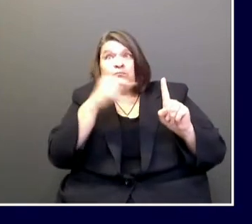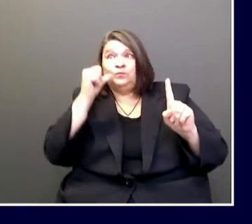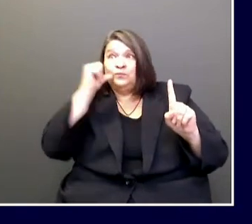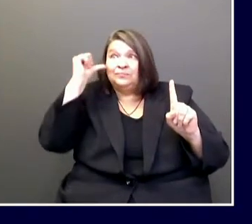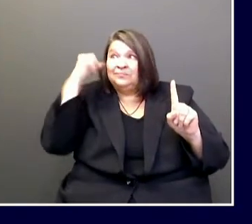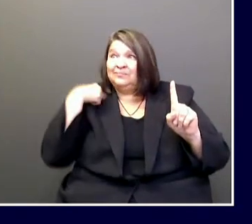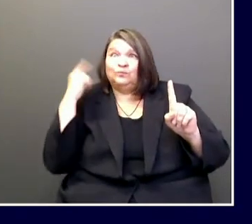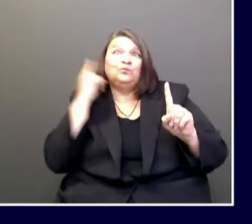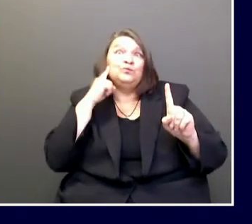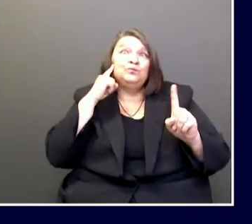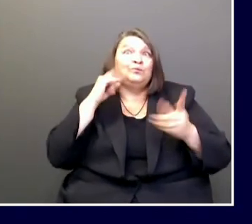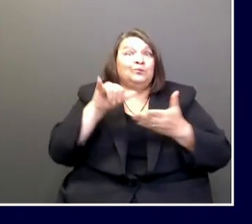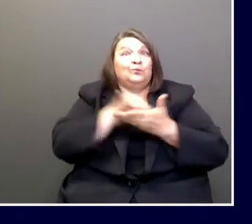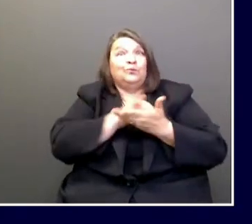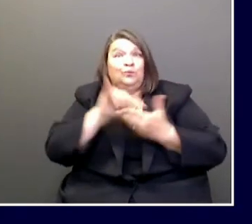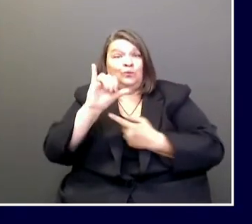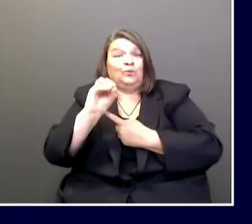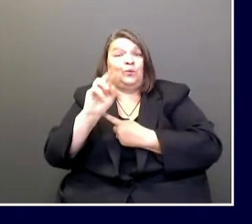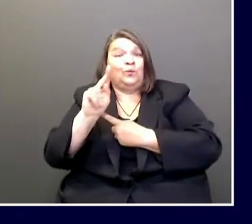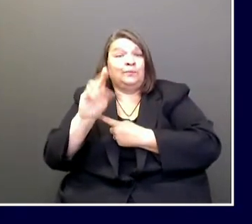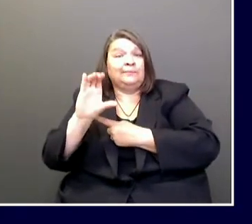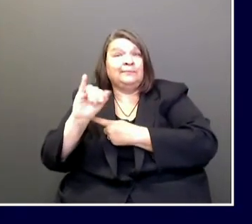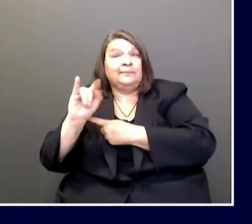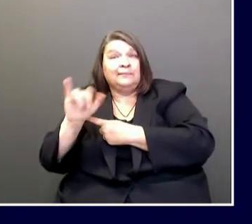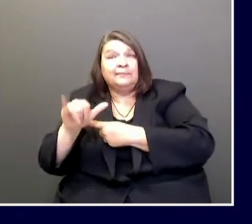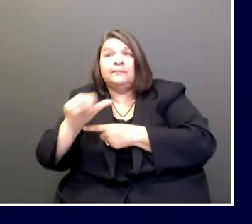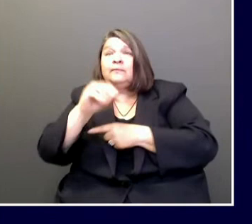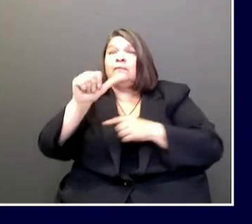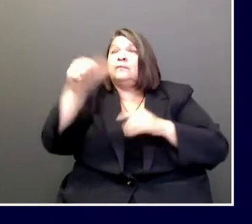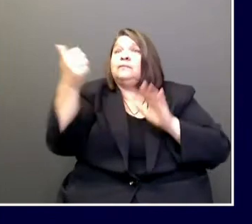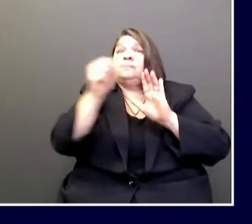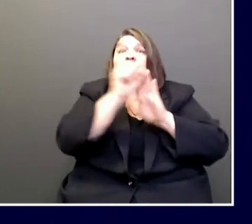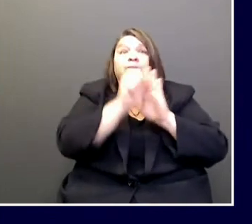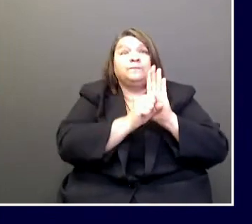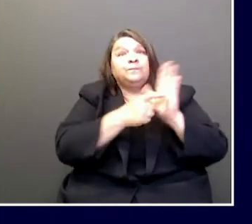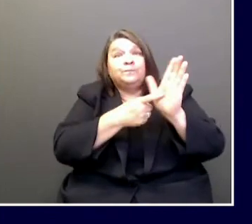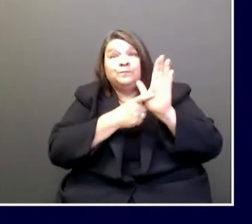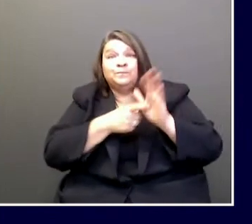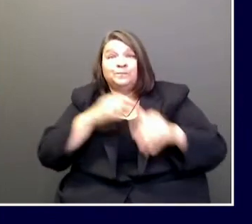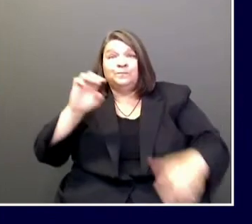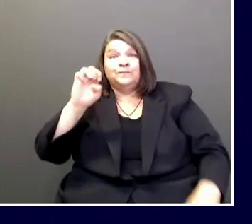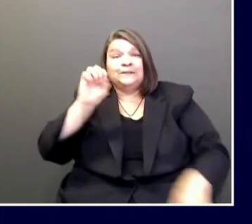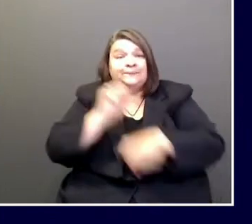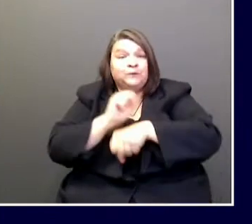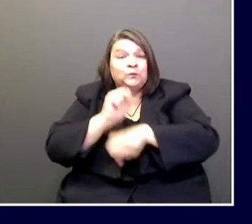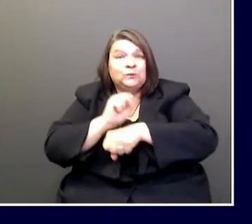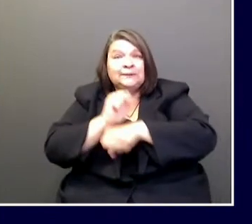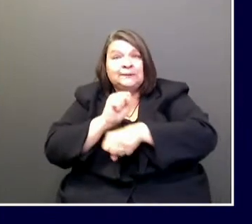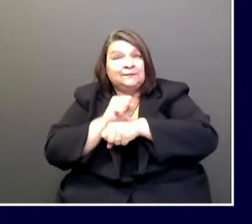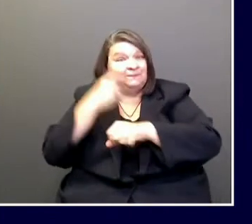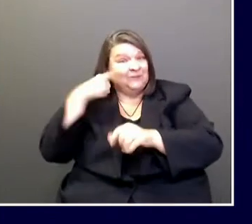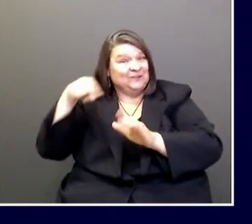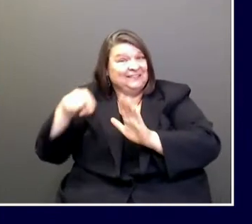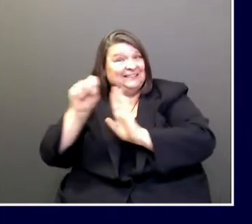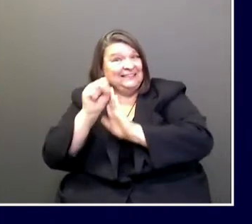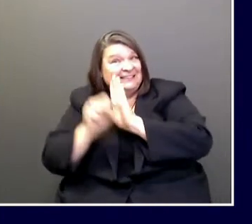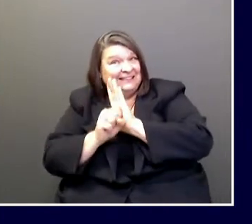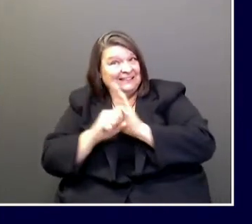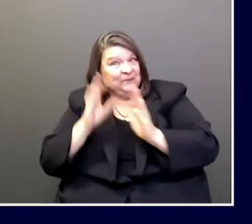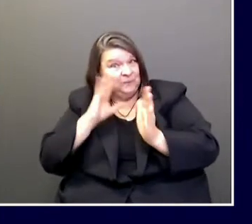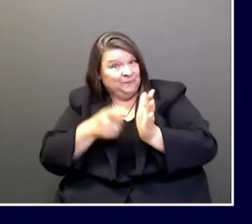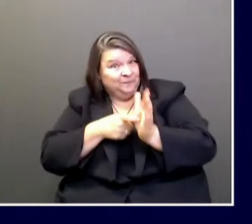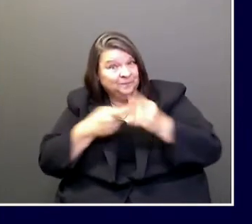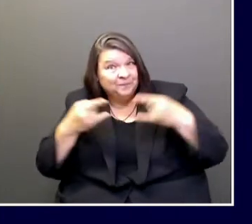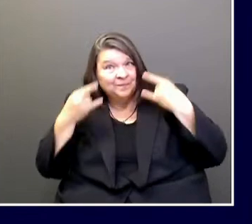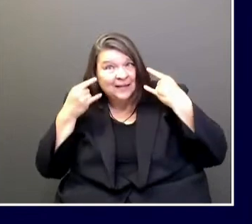government entities around the country? Yeah, maybe I'll try the answer here. Director Shah, you can add as needed.